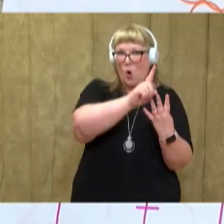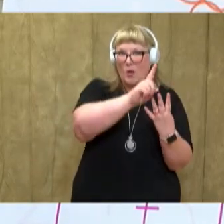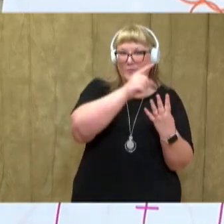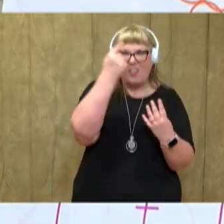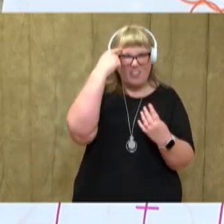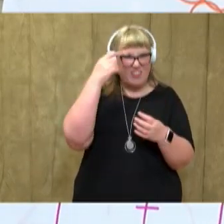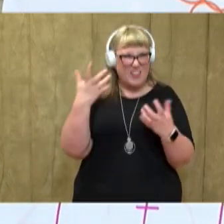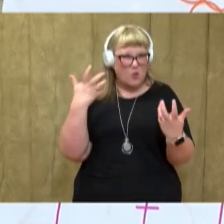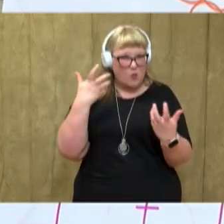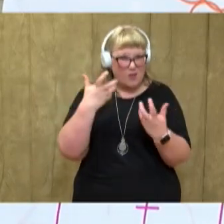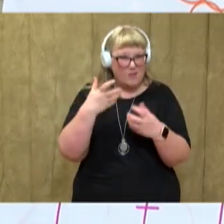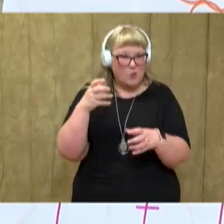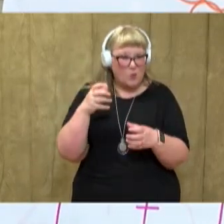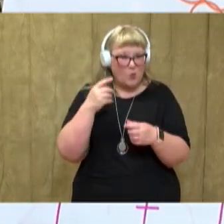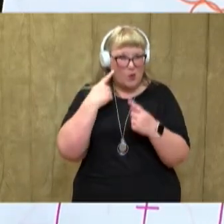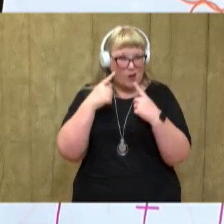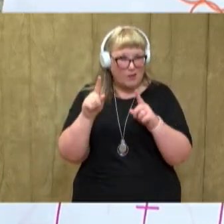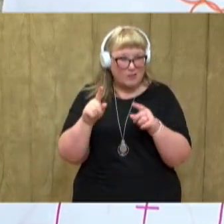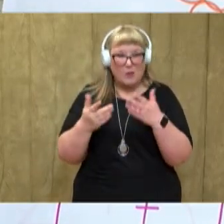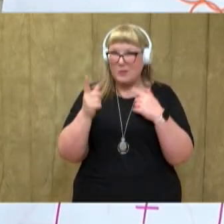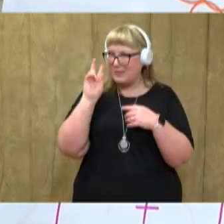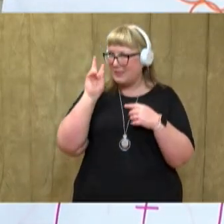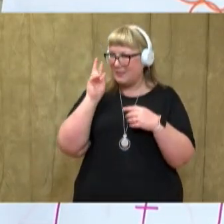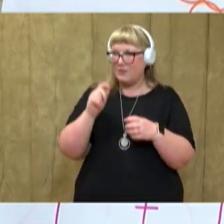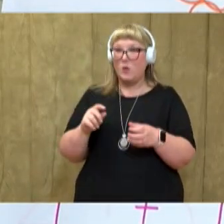to fit? Let's see.